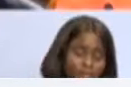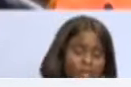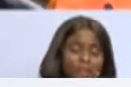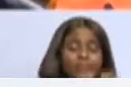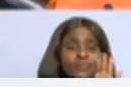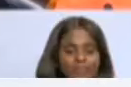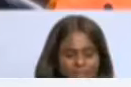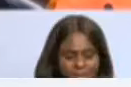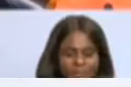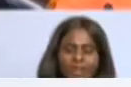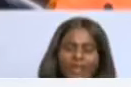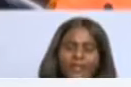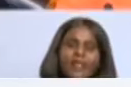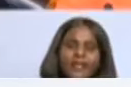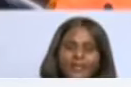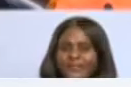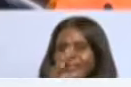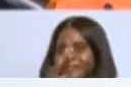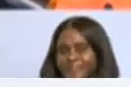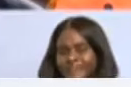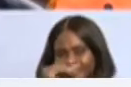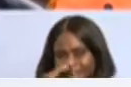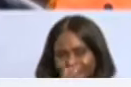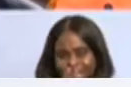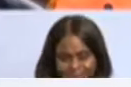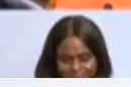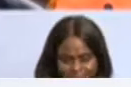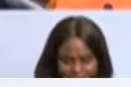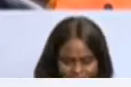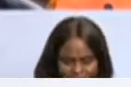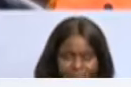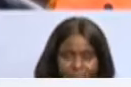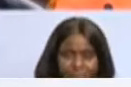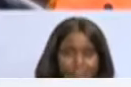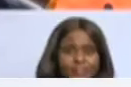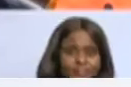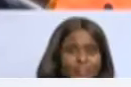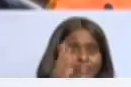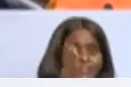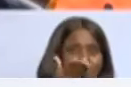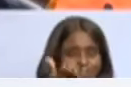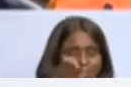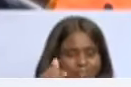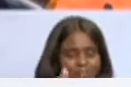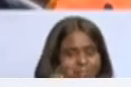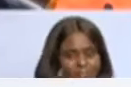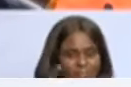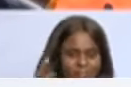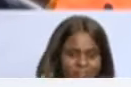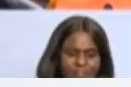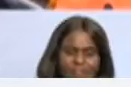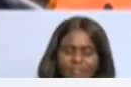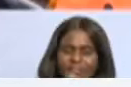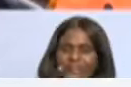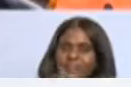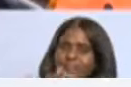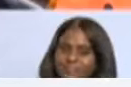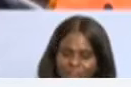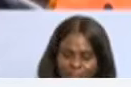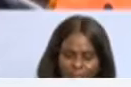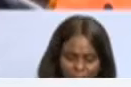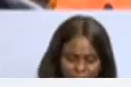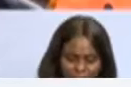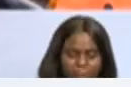are pleased, Madam Speaker. I'm here to report to you, Madam Speaker, and your House, that we are pleased to report